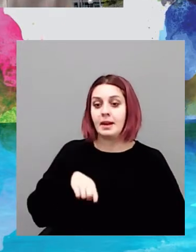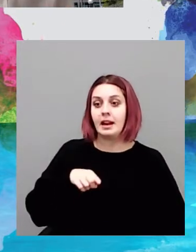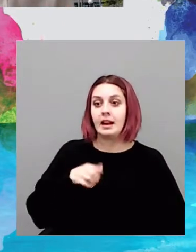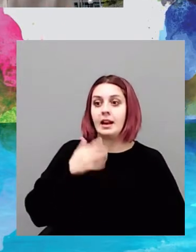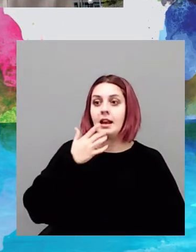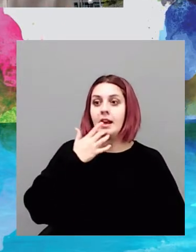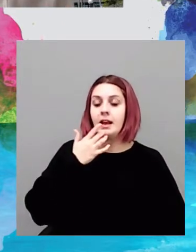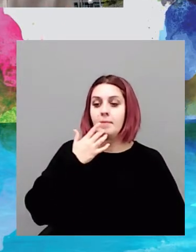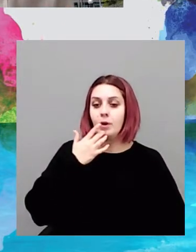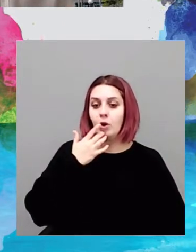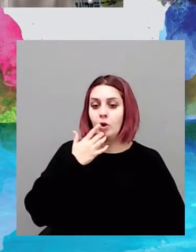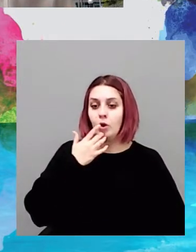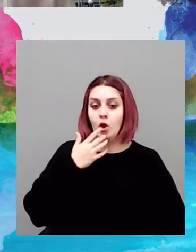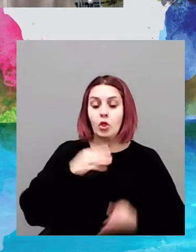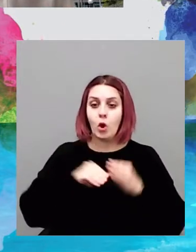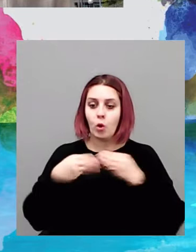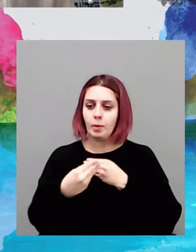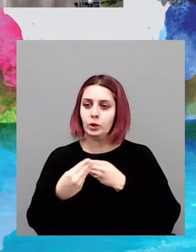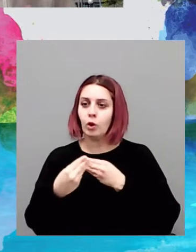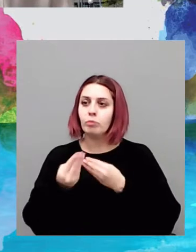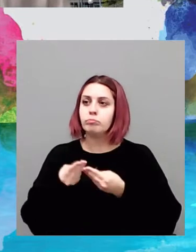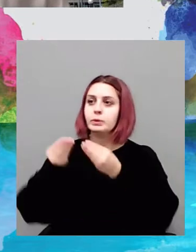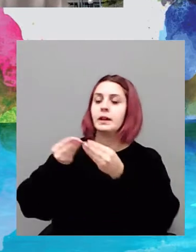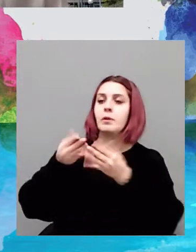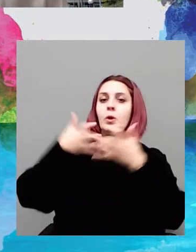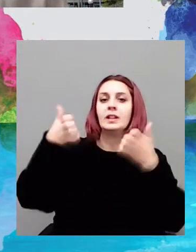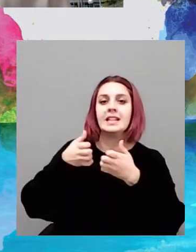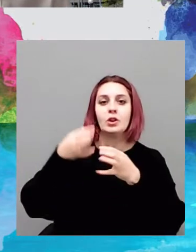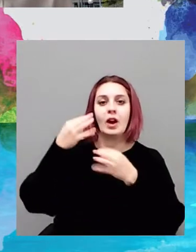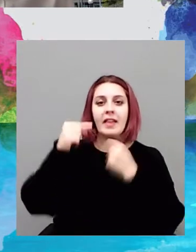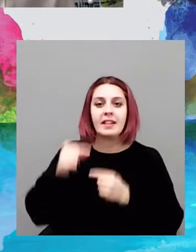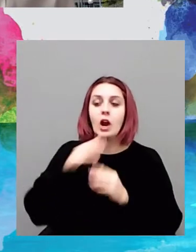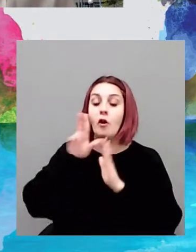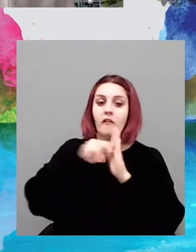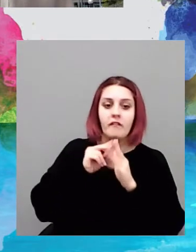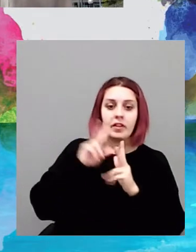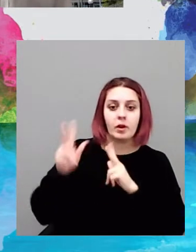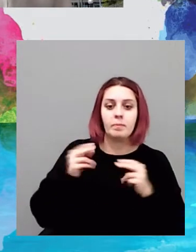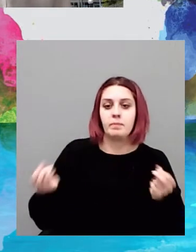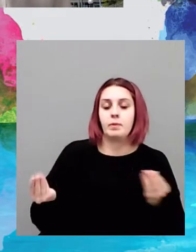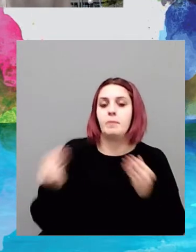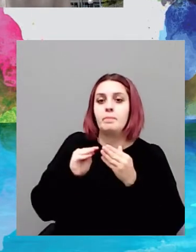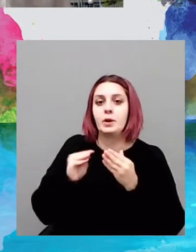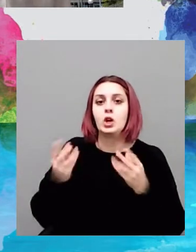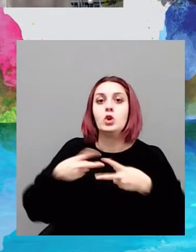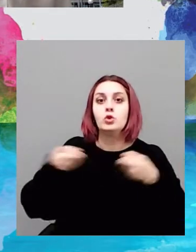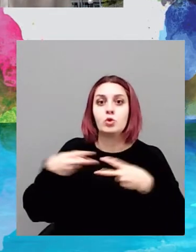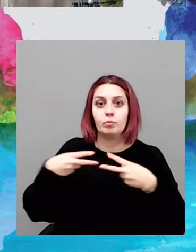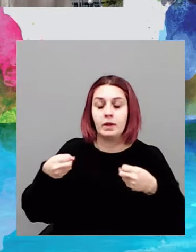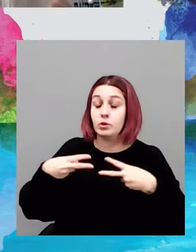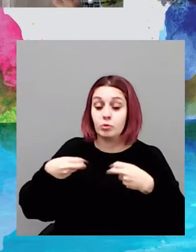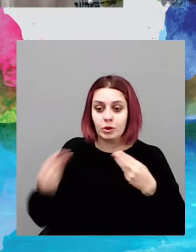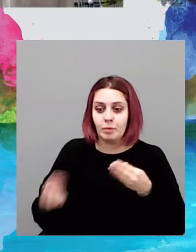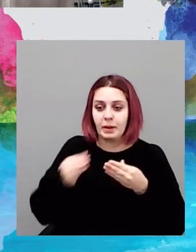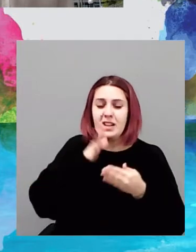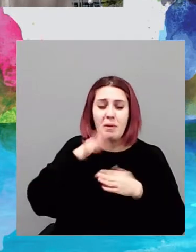fact of knowing how to use that document to edit text or to edit a video and put the subtitles in. These